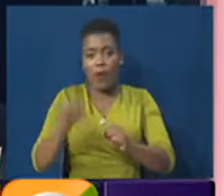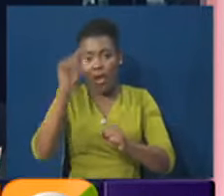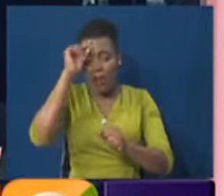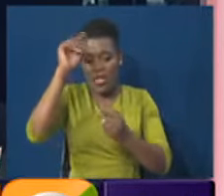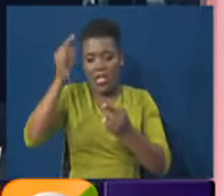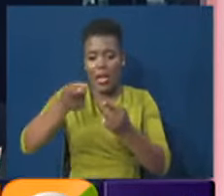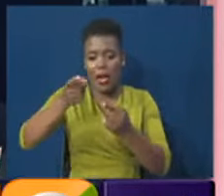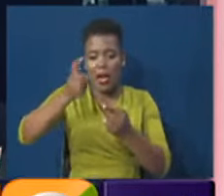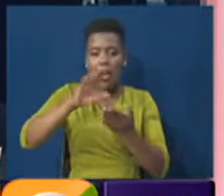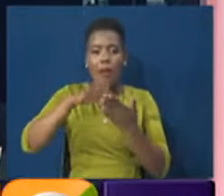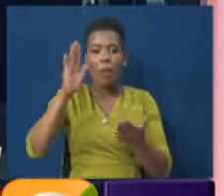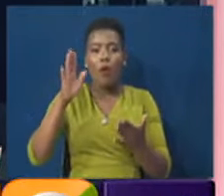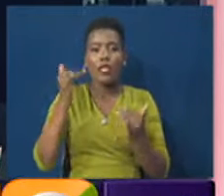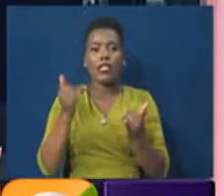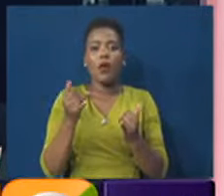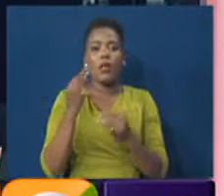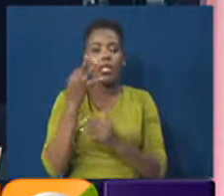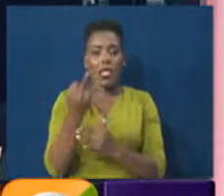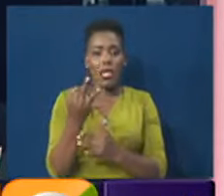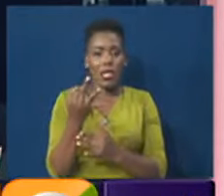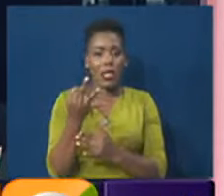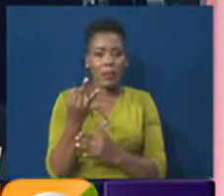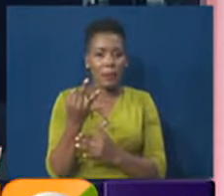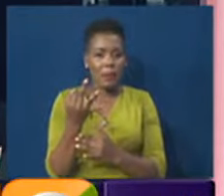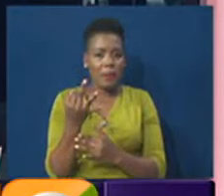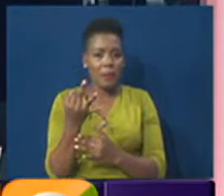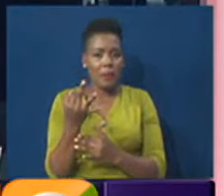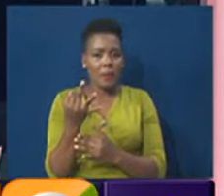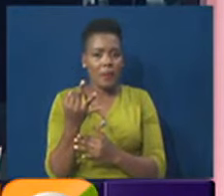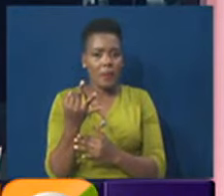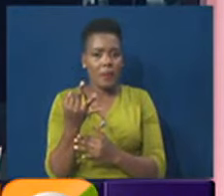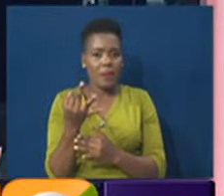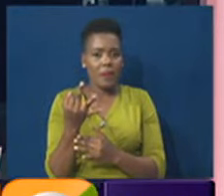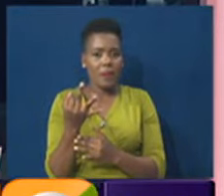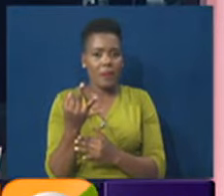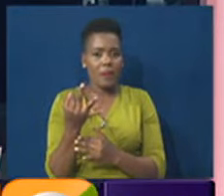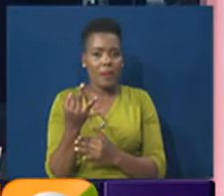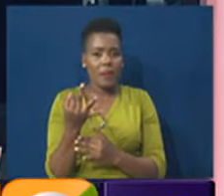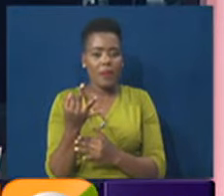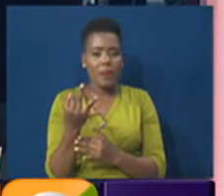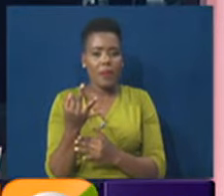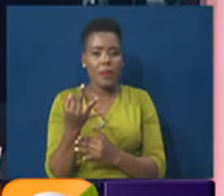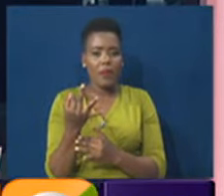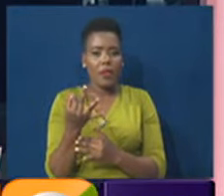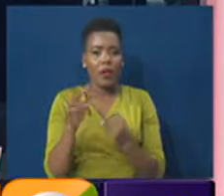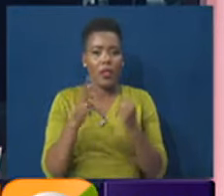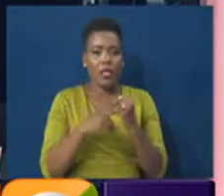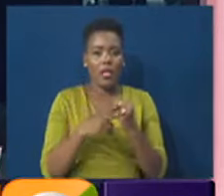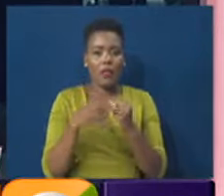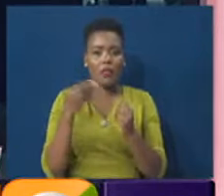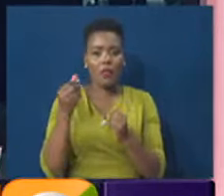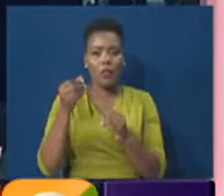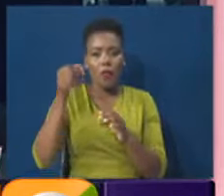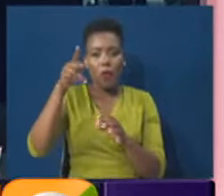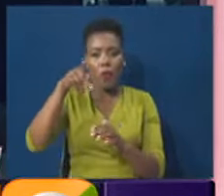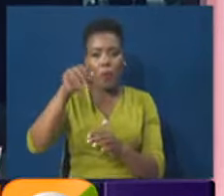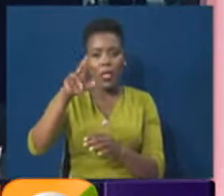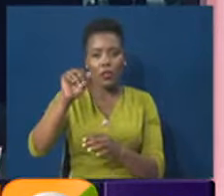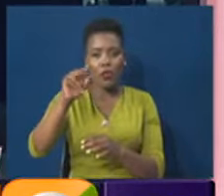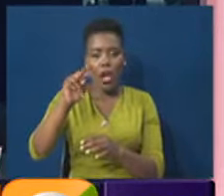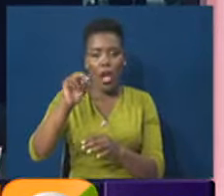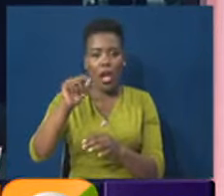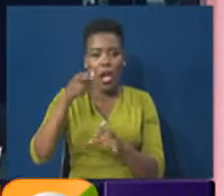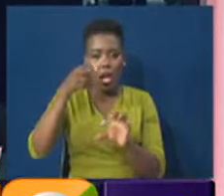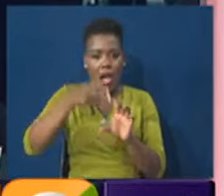been introduced. It is between 3 shillings 59 cents and 7 shillings 33 cents. Of course, 7 shillings being for petrol, it should have been retailing